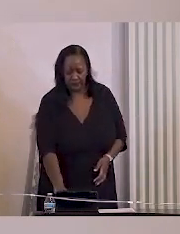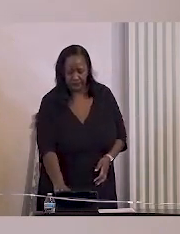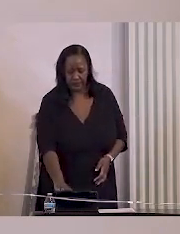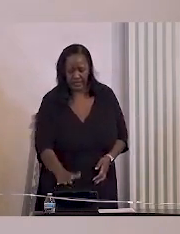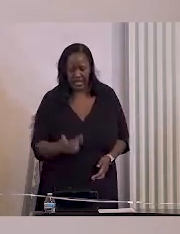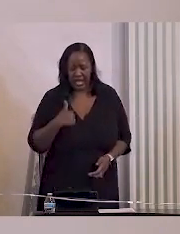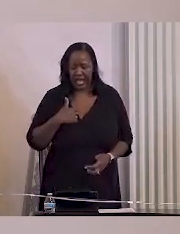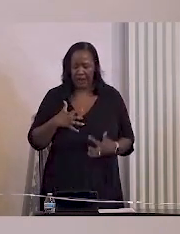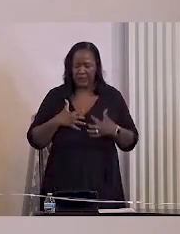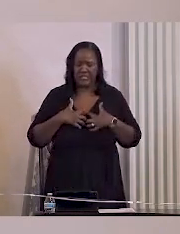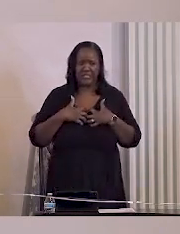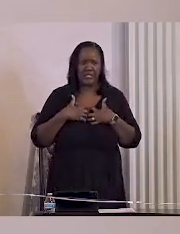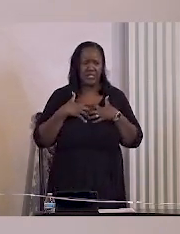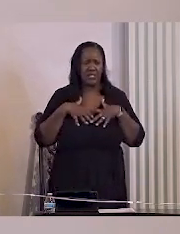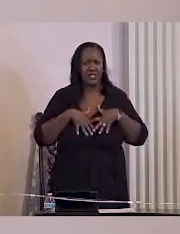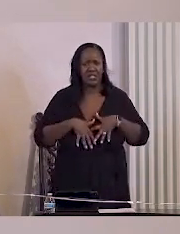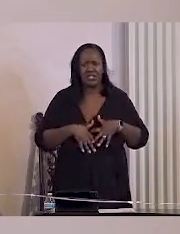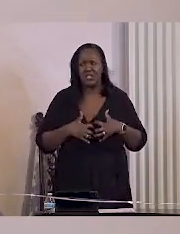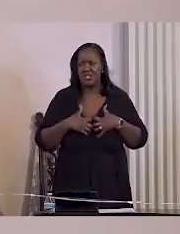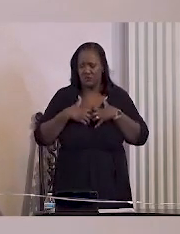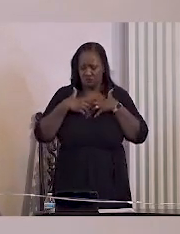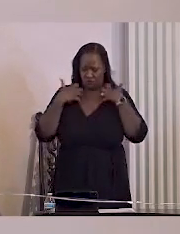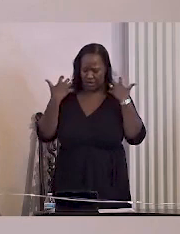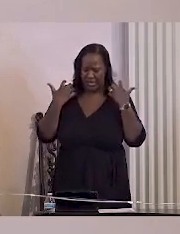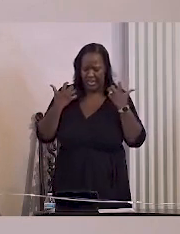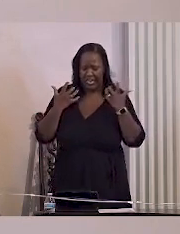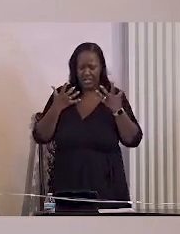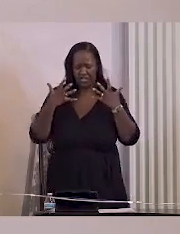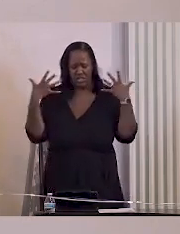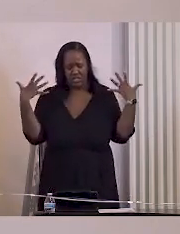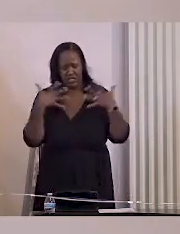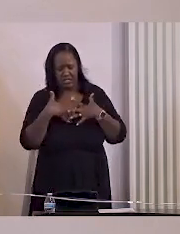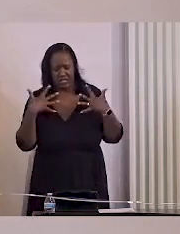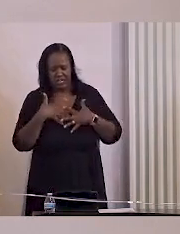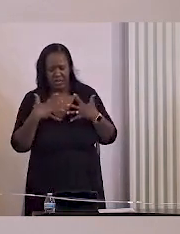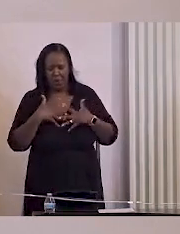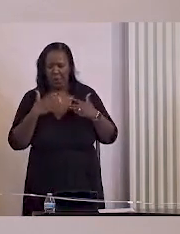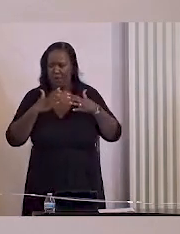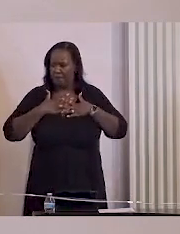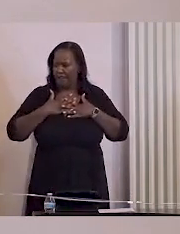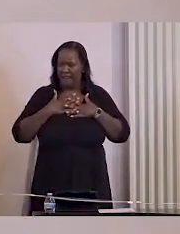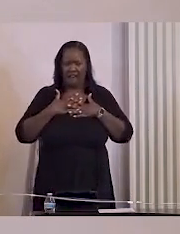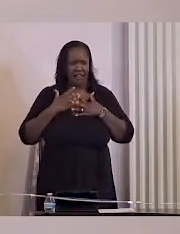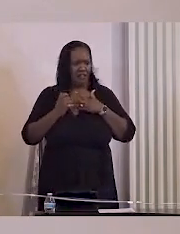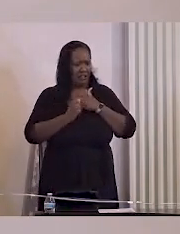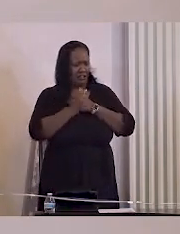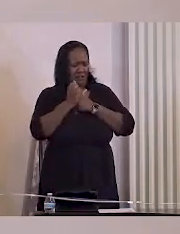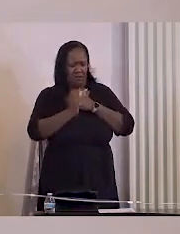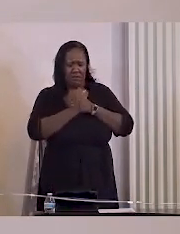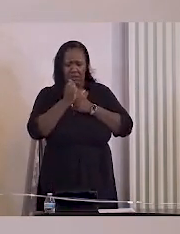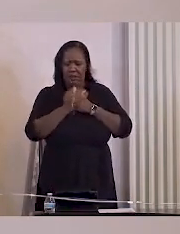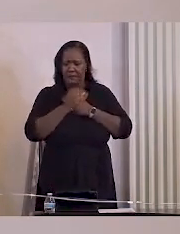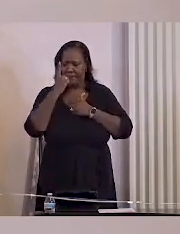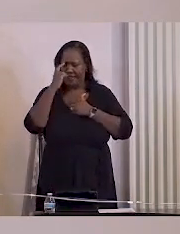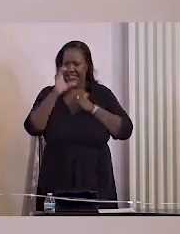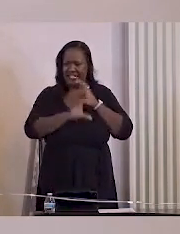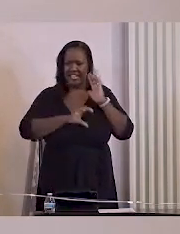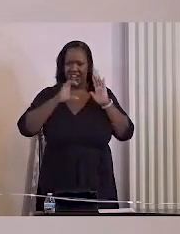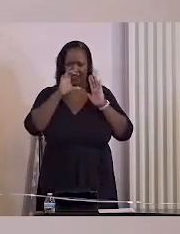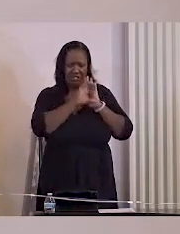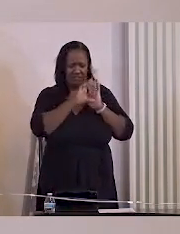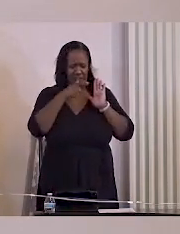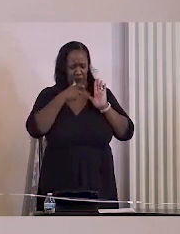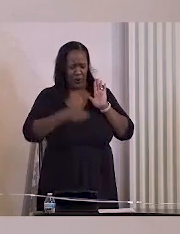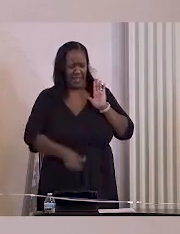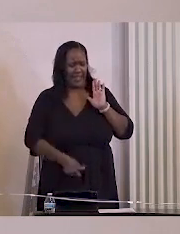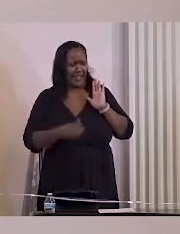despair, rage, and fear that comes when one's very existence is threatened by characteristics about themselves that they